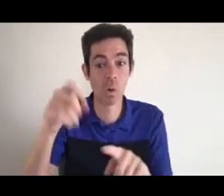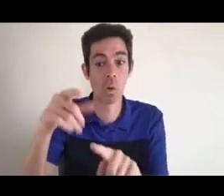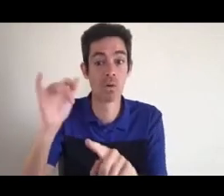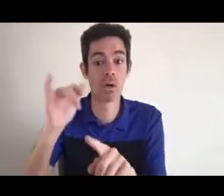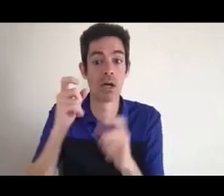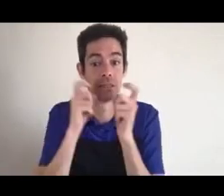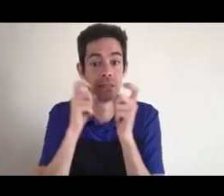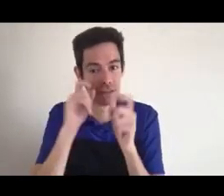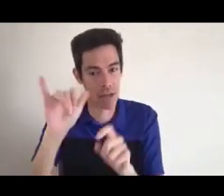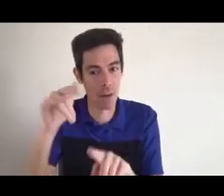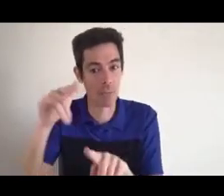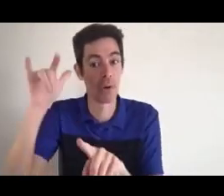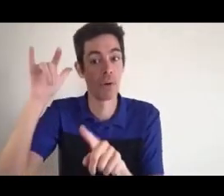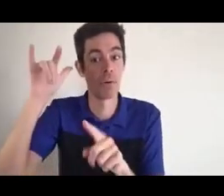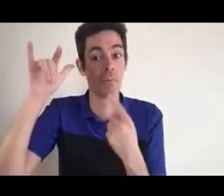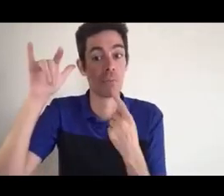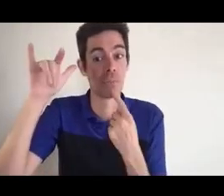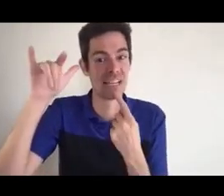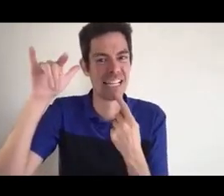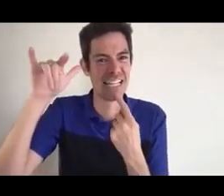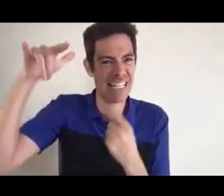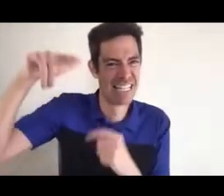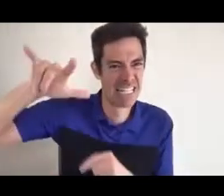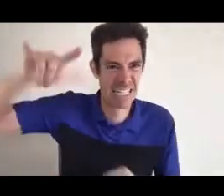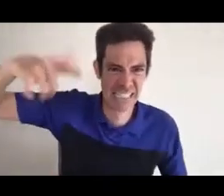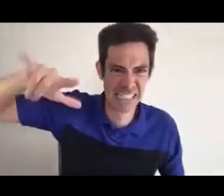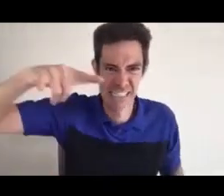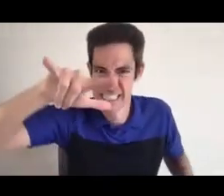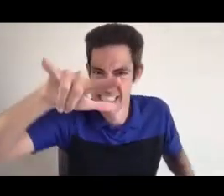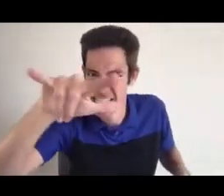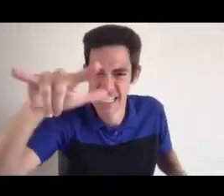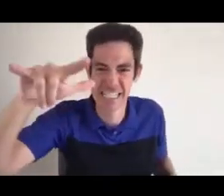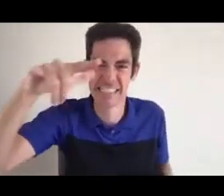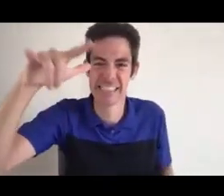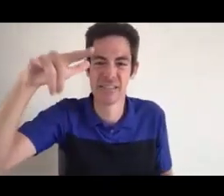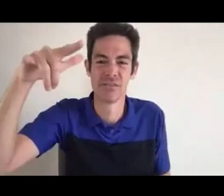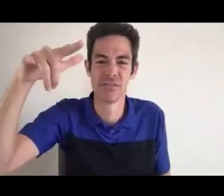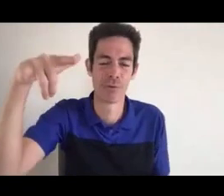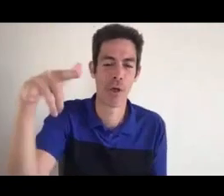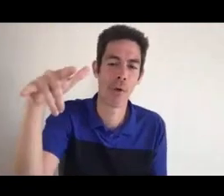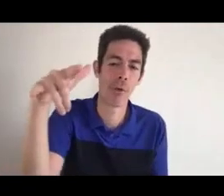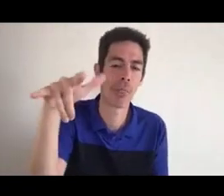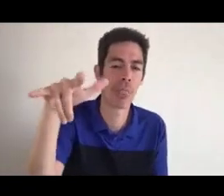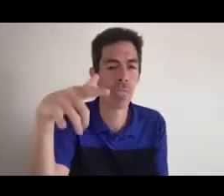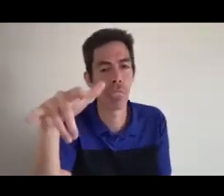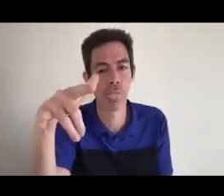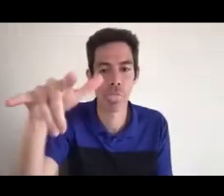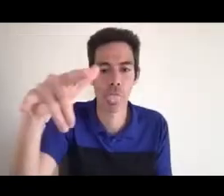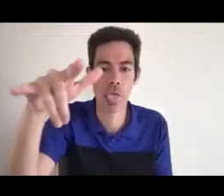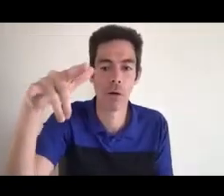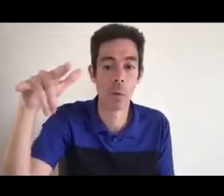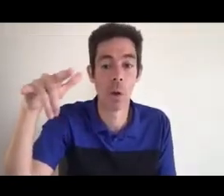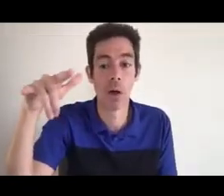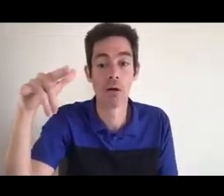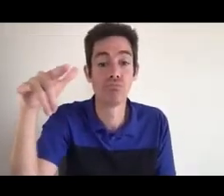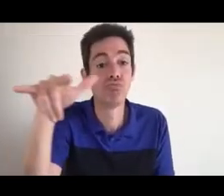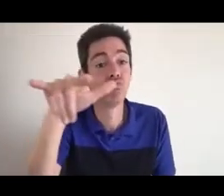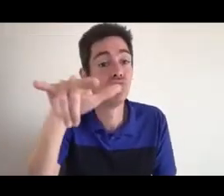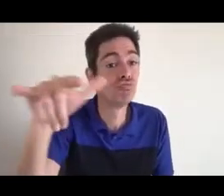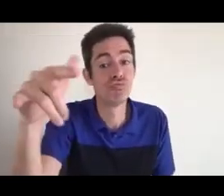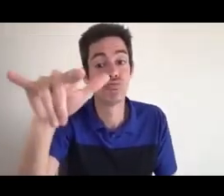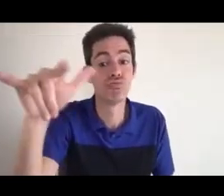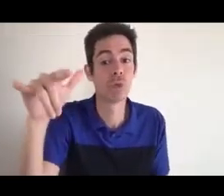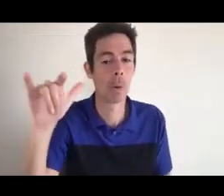So then you have the plane and riding on a plane. Facial expressions. When you're on the plane, you're showing the intensity of the ride. You're showing